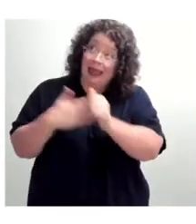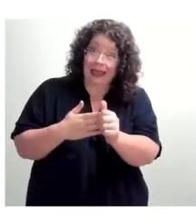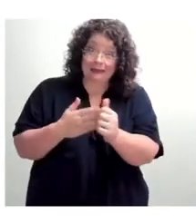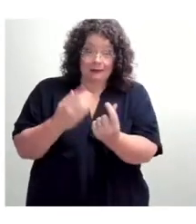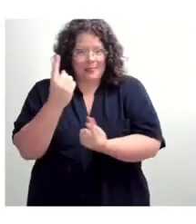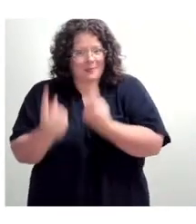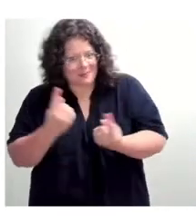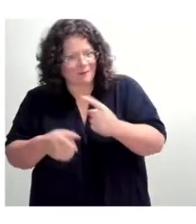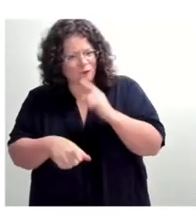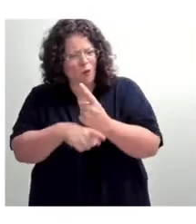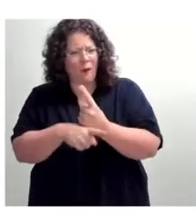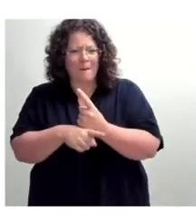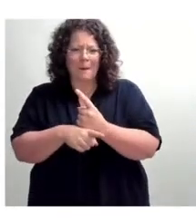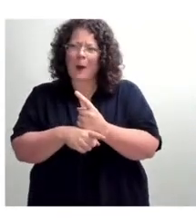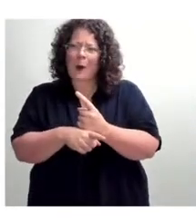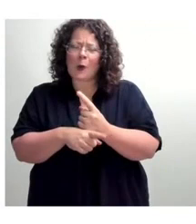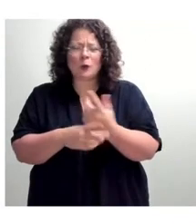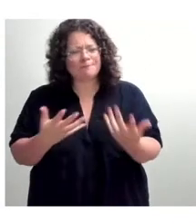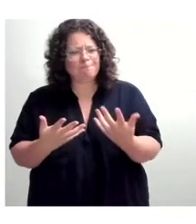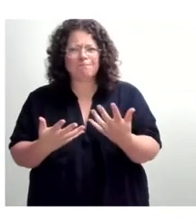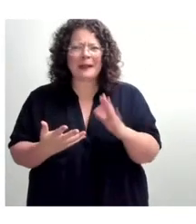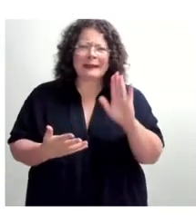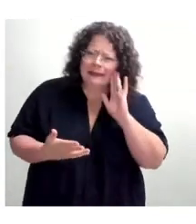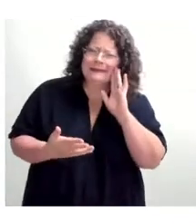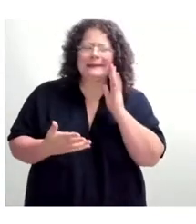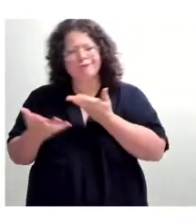in the accessibility community about what we're trying to achieve, and